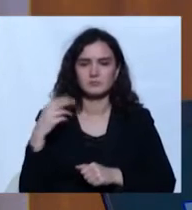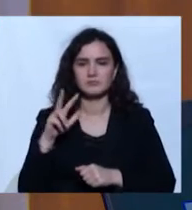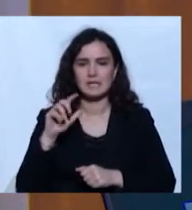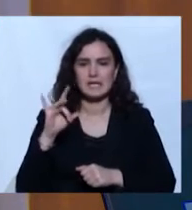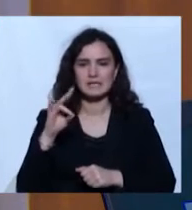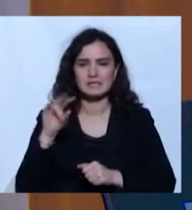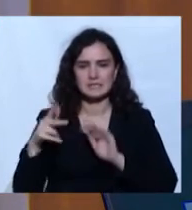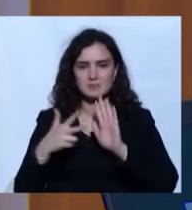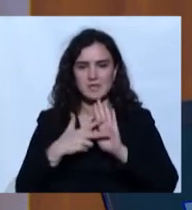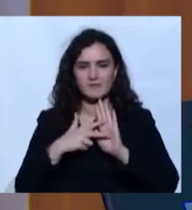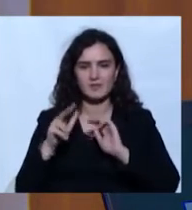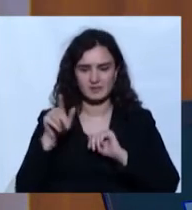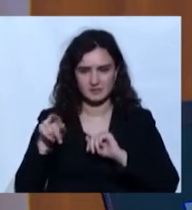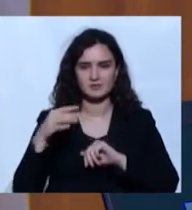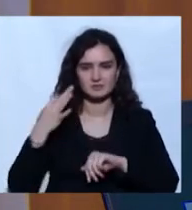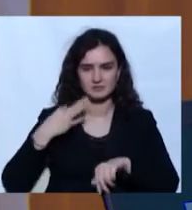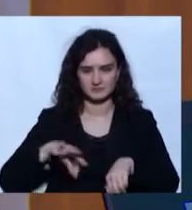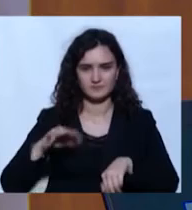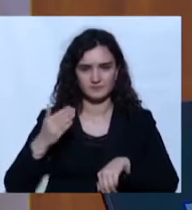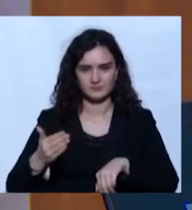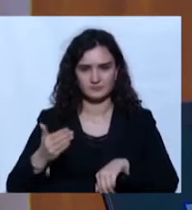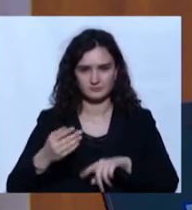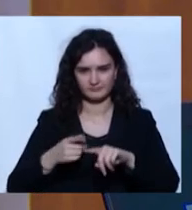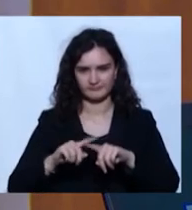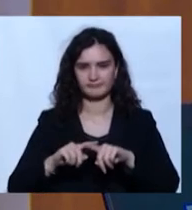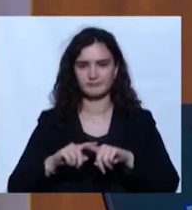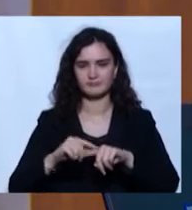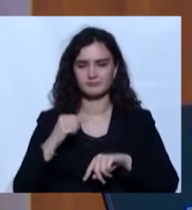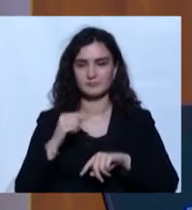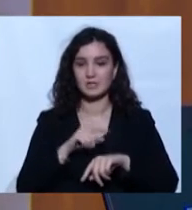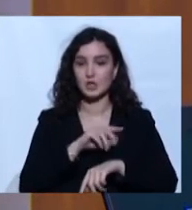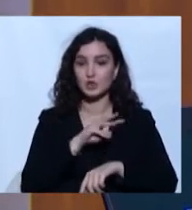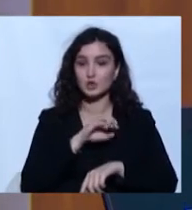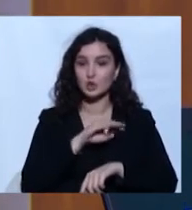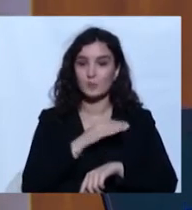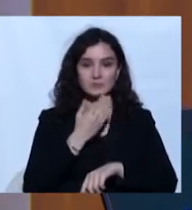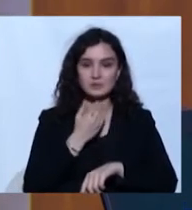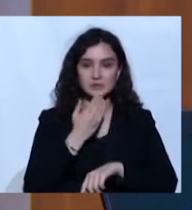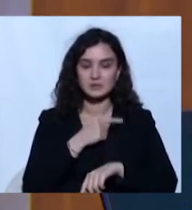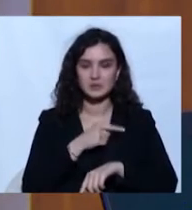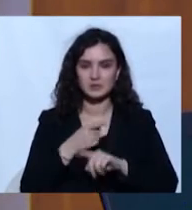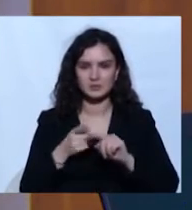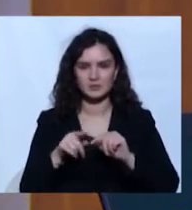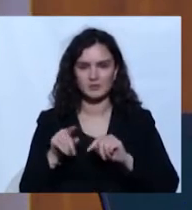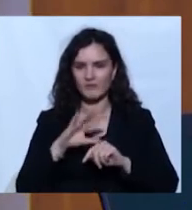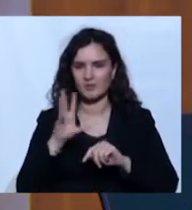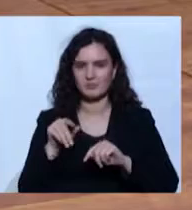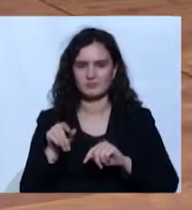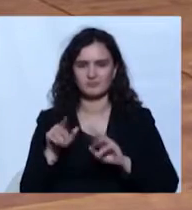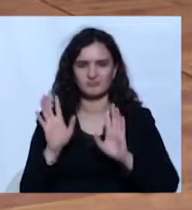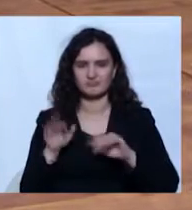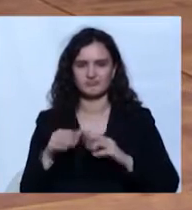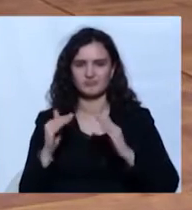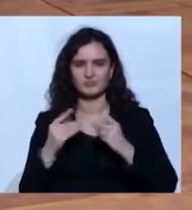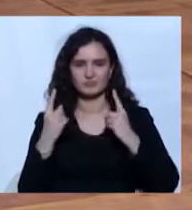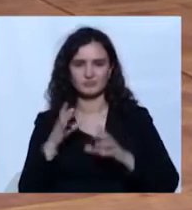Henry VIII's son. And his life seems much easier than Tom's because he's got everything he ever wants. He